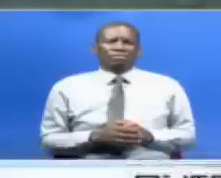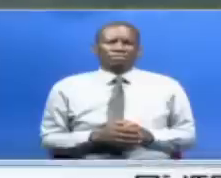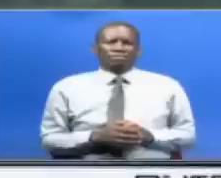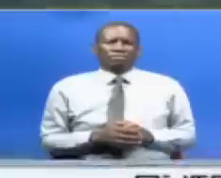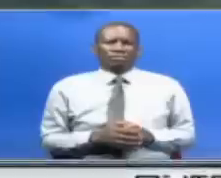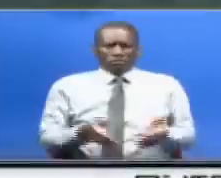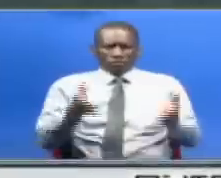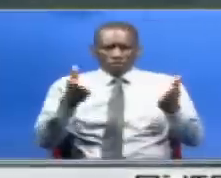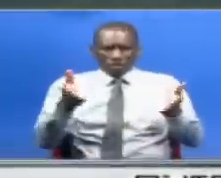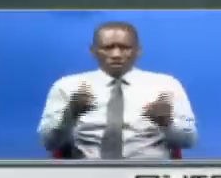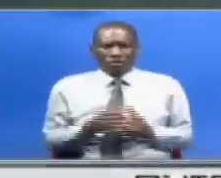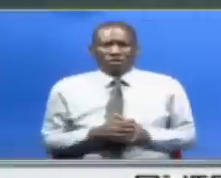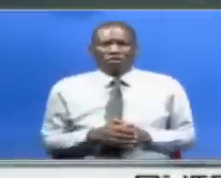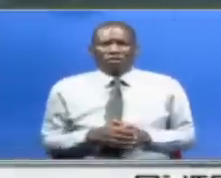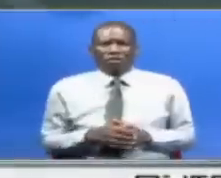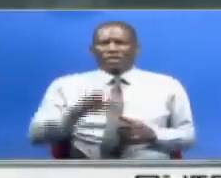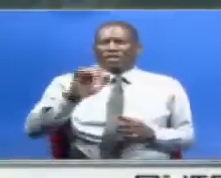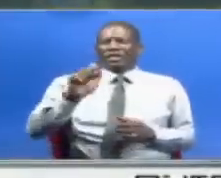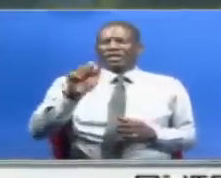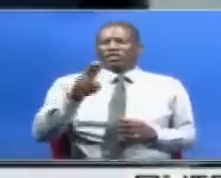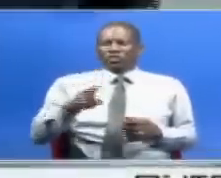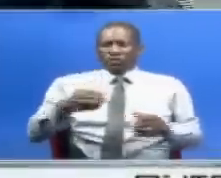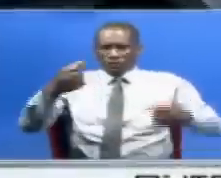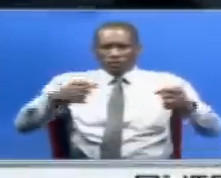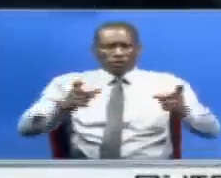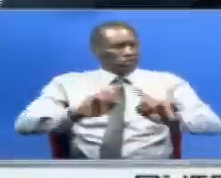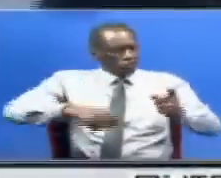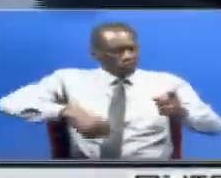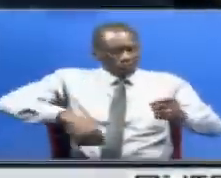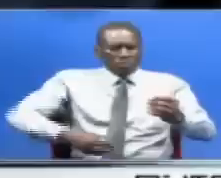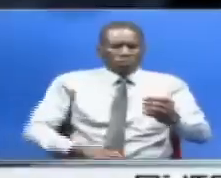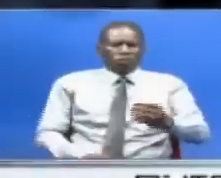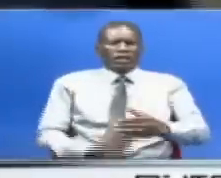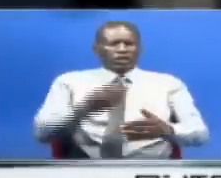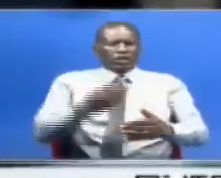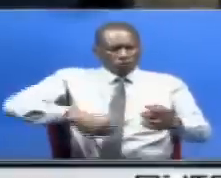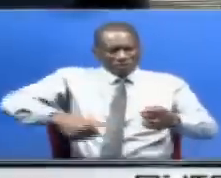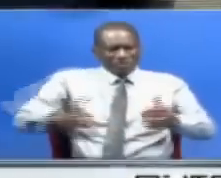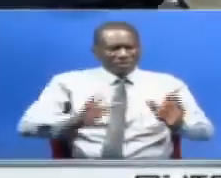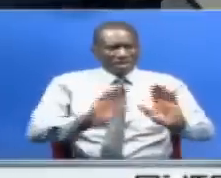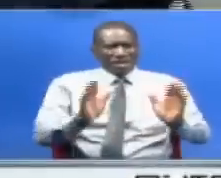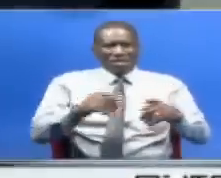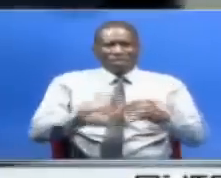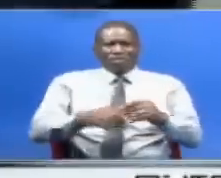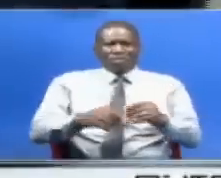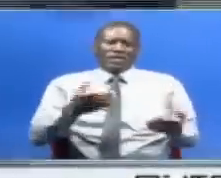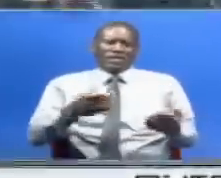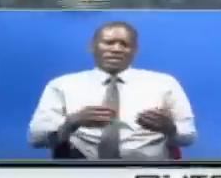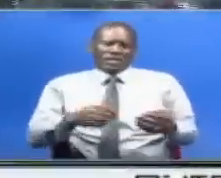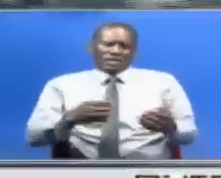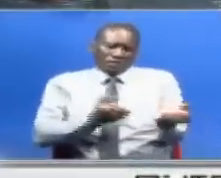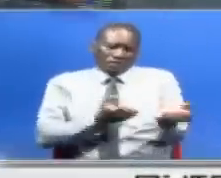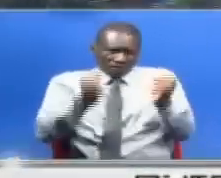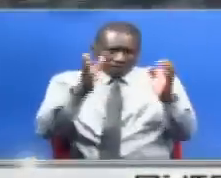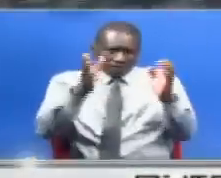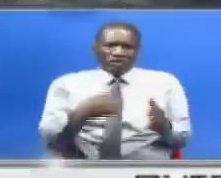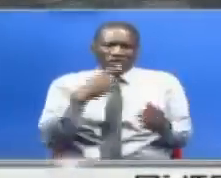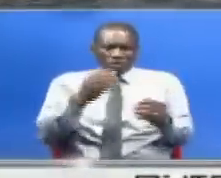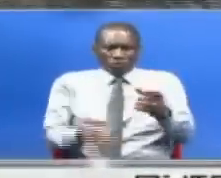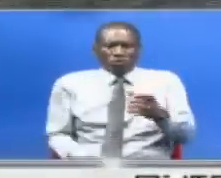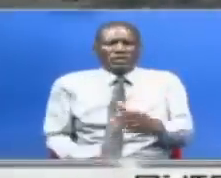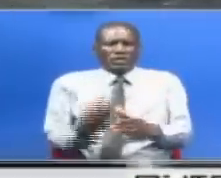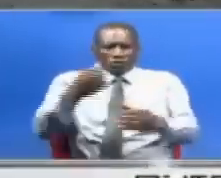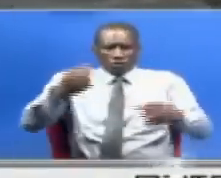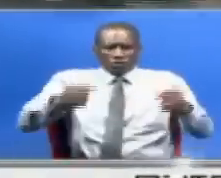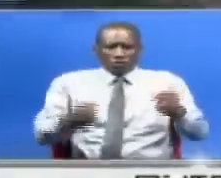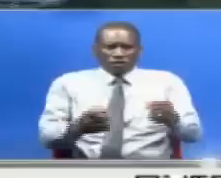For now, the Yetu model is not in commercial production yet, but the proprietor says production will begin fully in the next